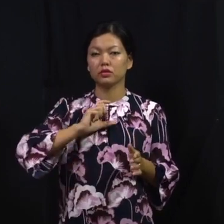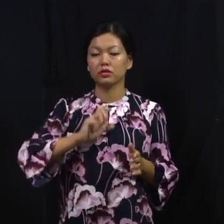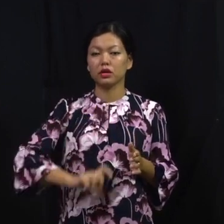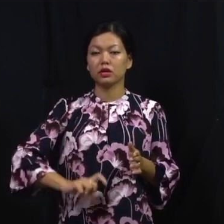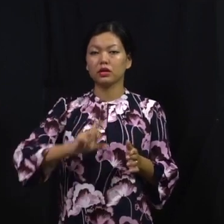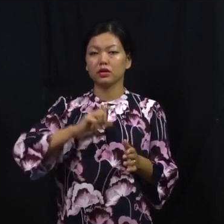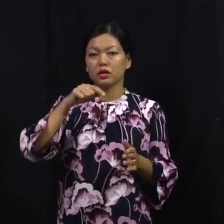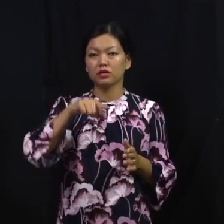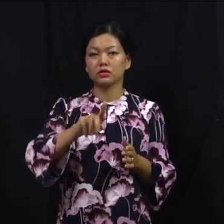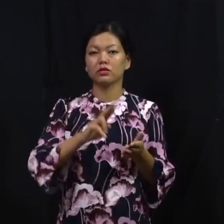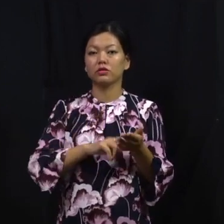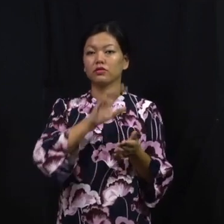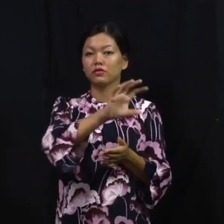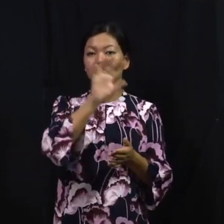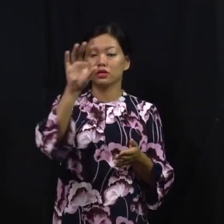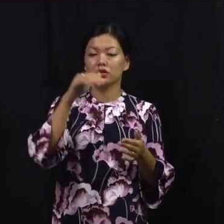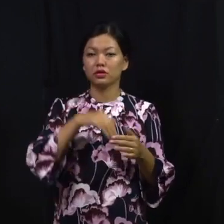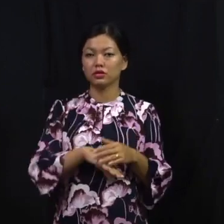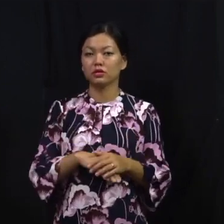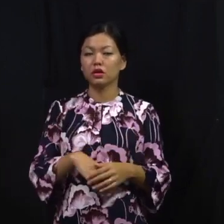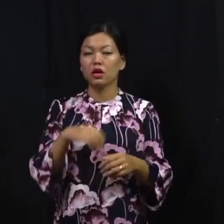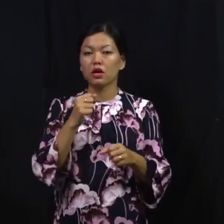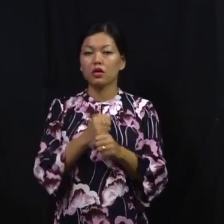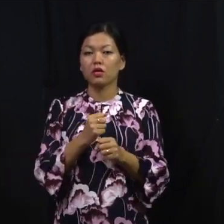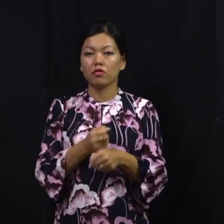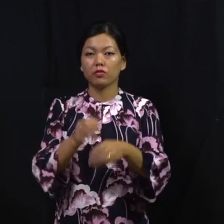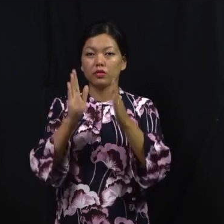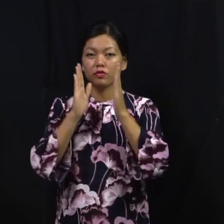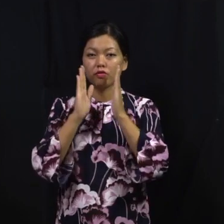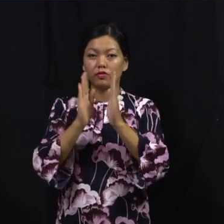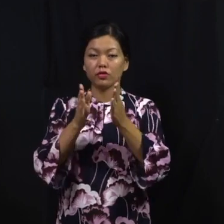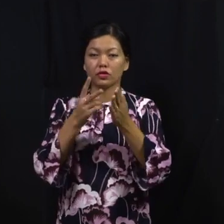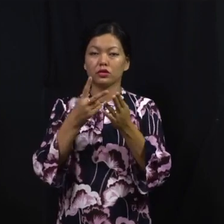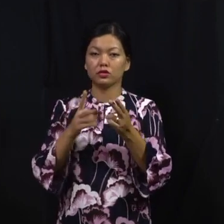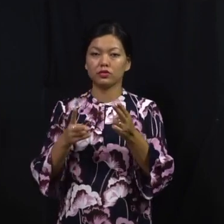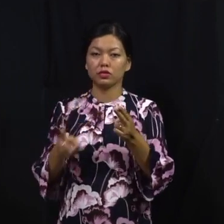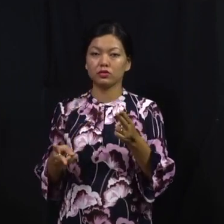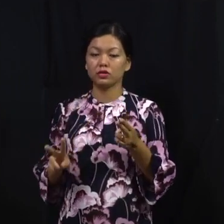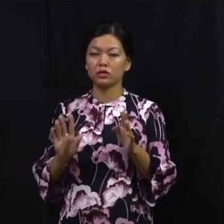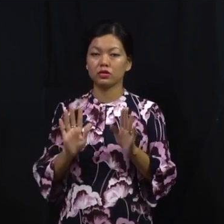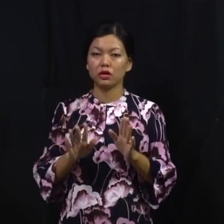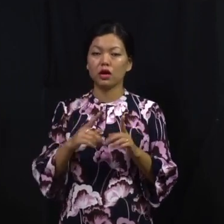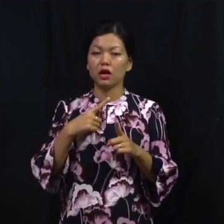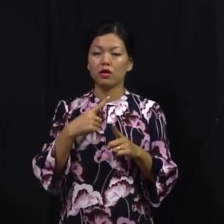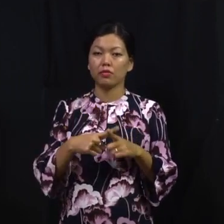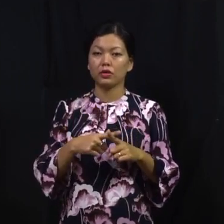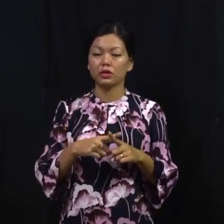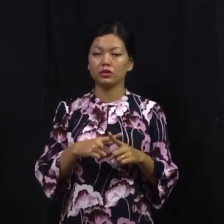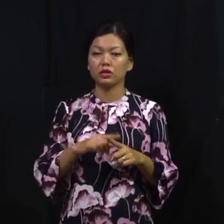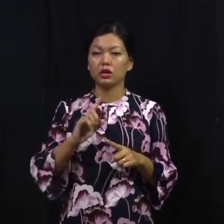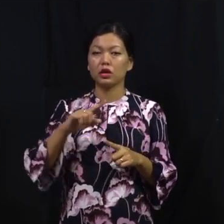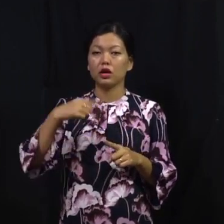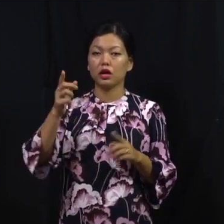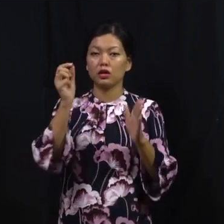these rules and regulations that the government is focused, the other concern for the respective country of the world